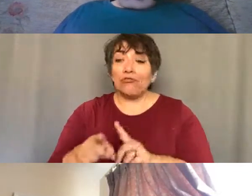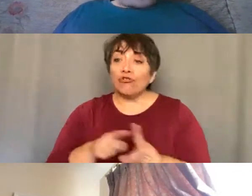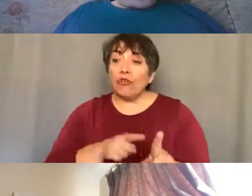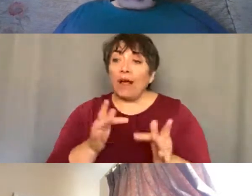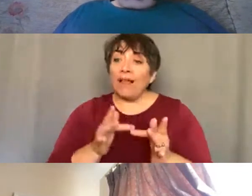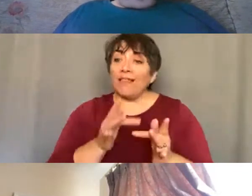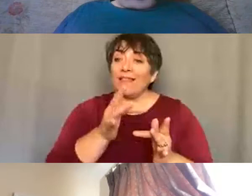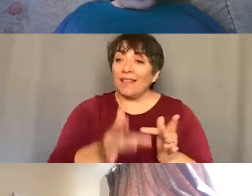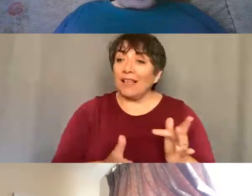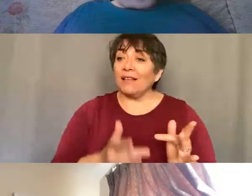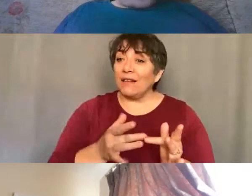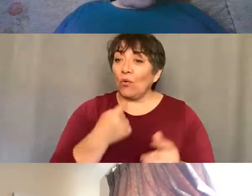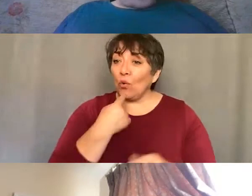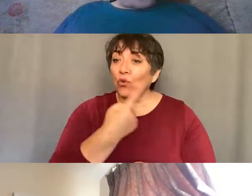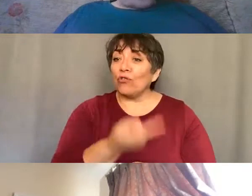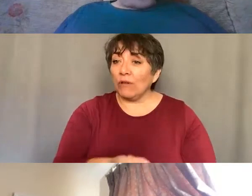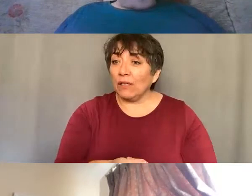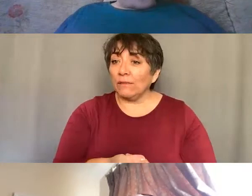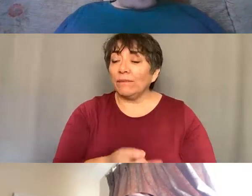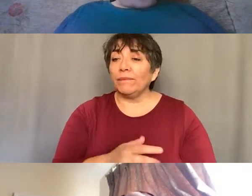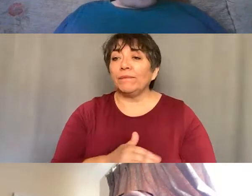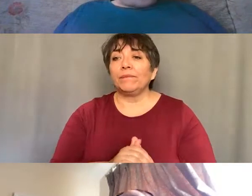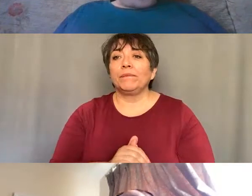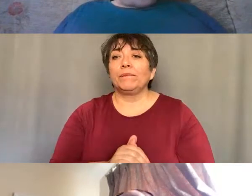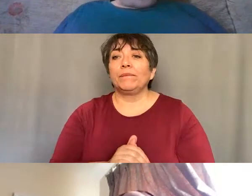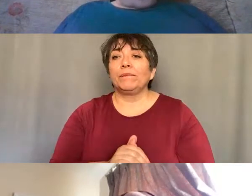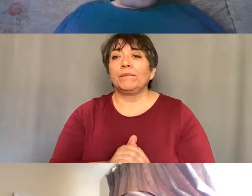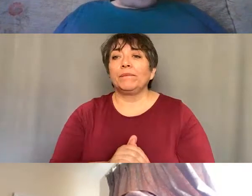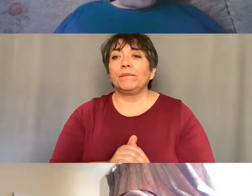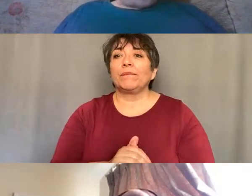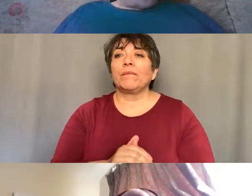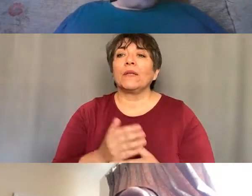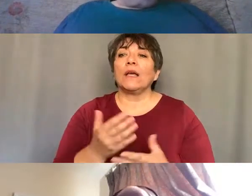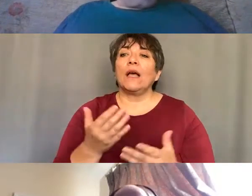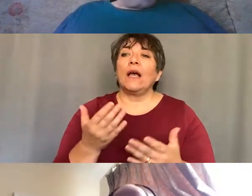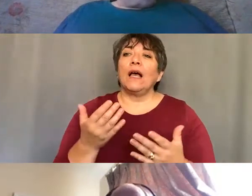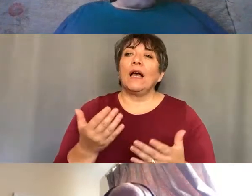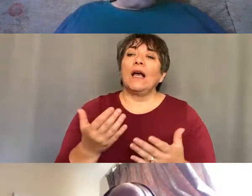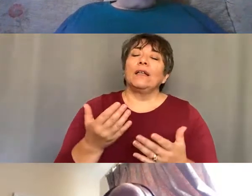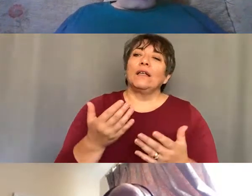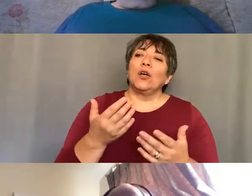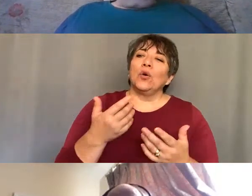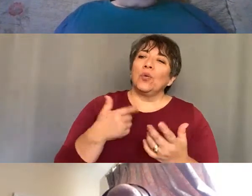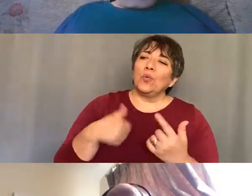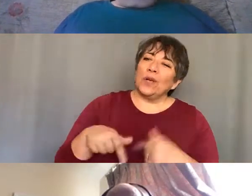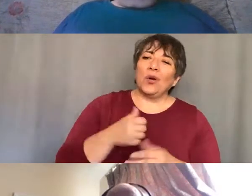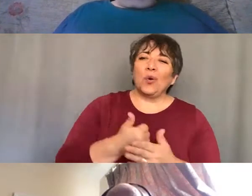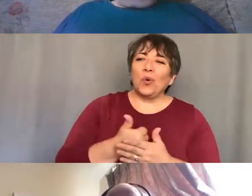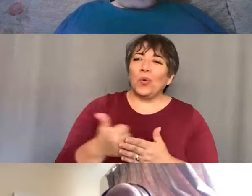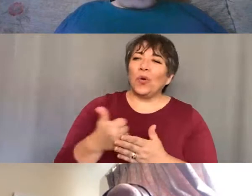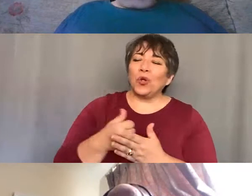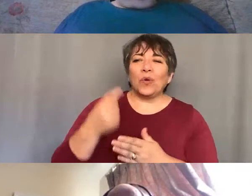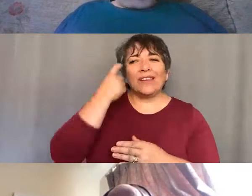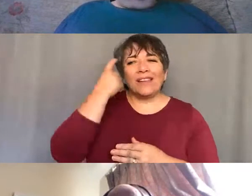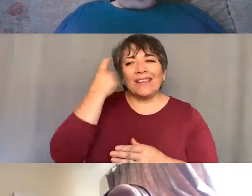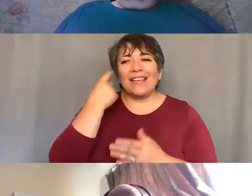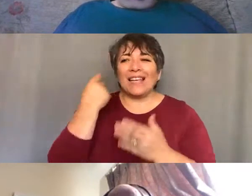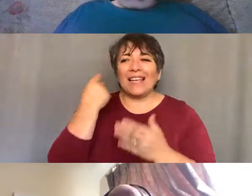the equipment we've got. We are constantly evaluating our own performance. So We have various different